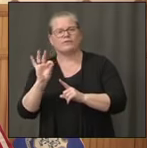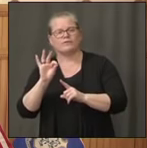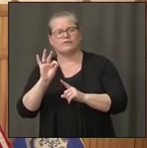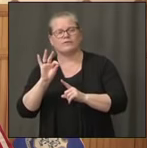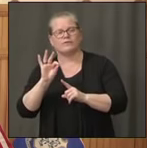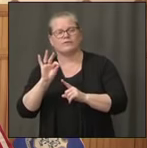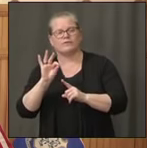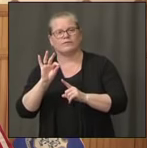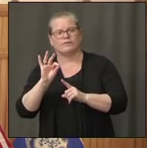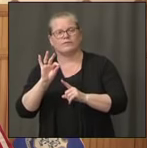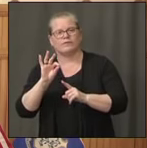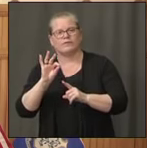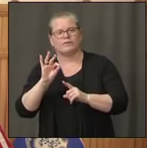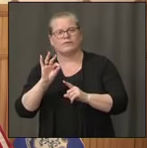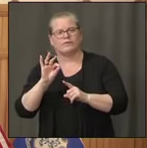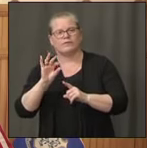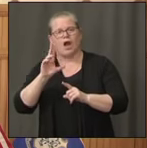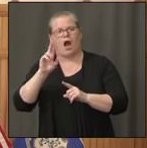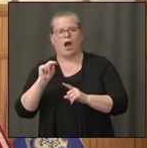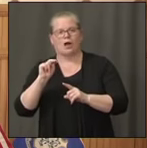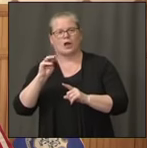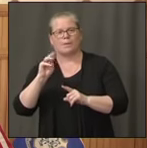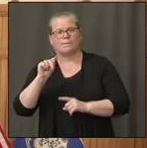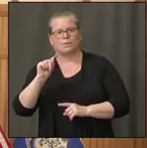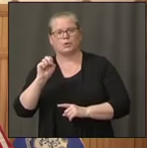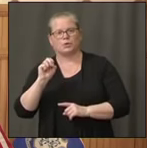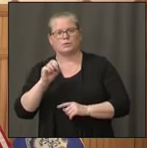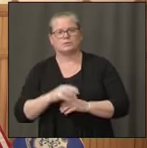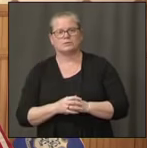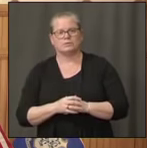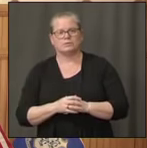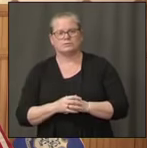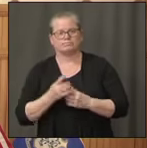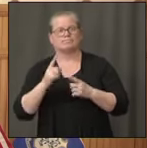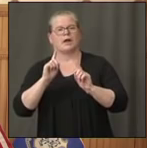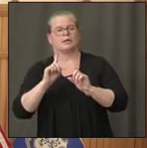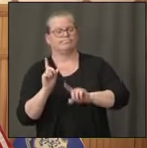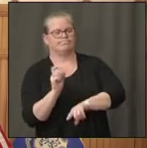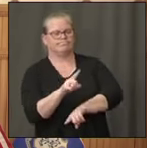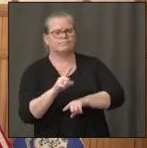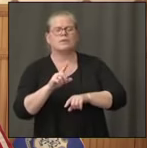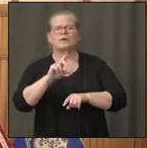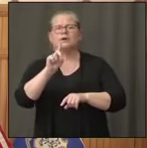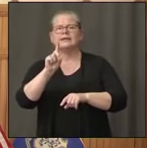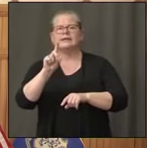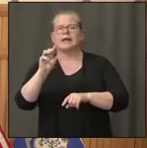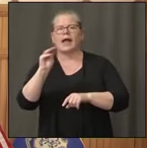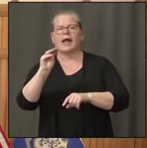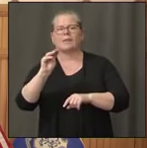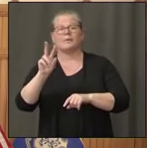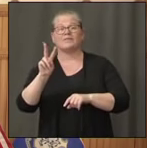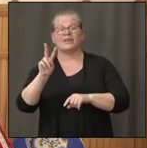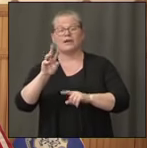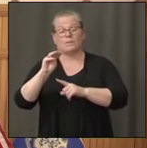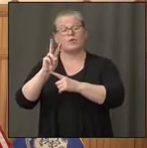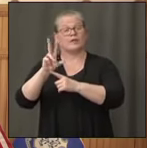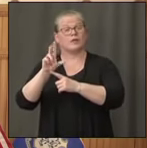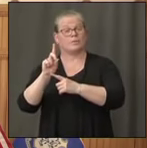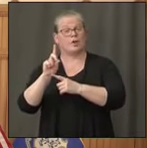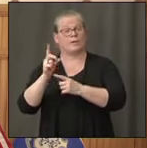Channel 3, The question is about the DMV. Residents are asking us about priorities,